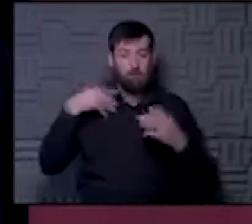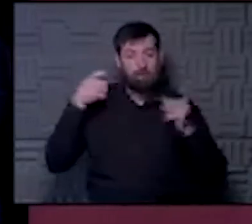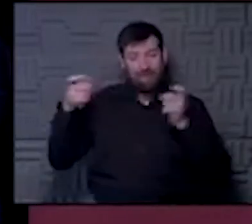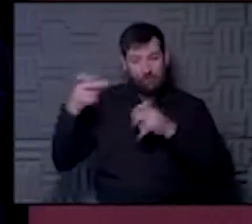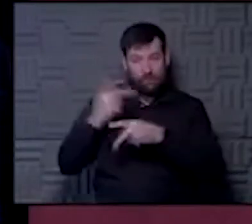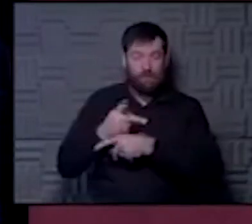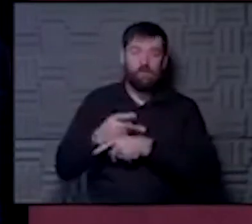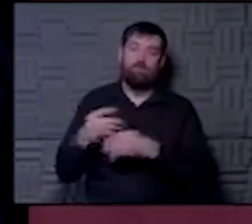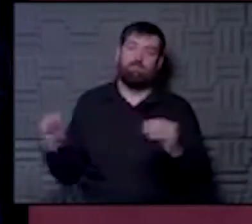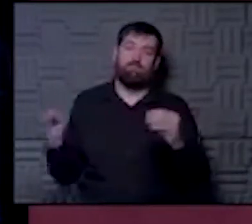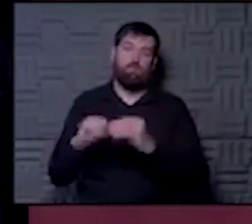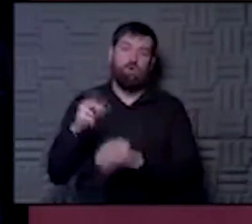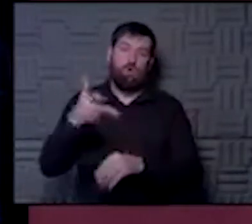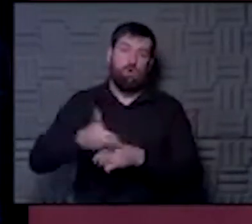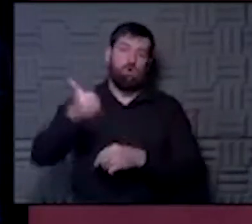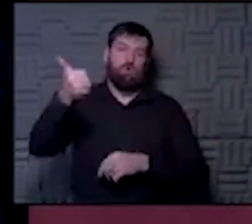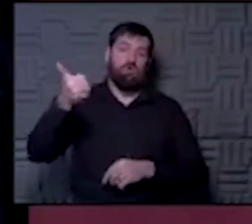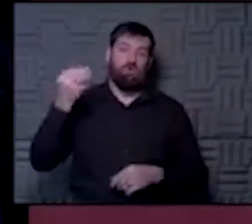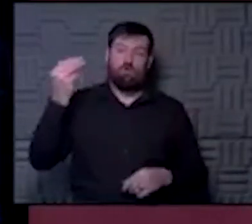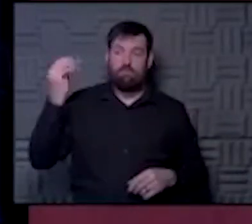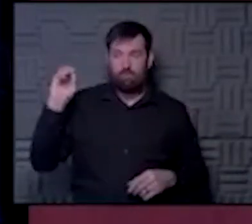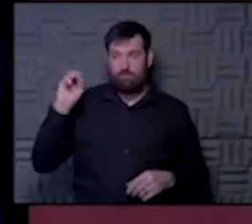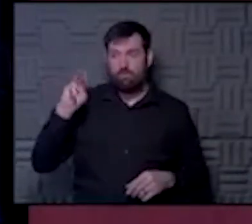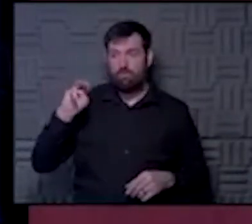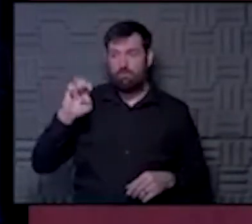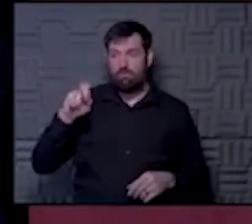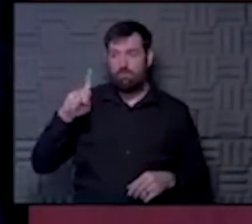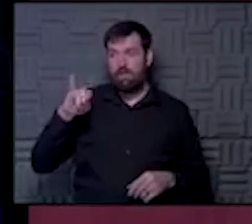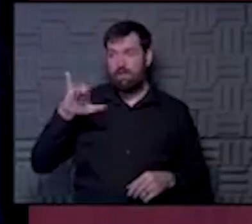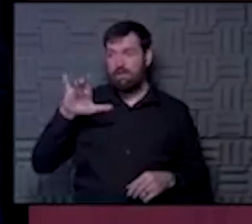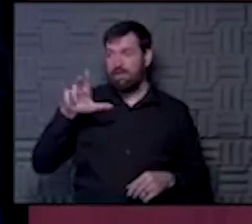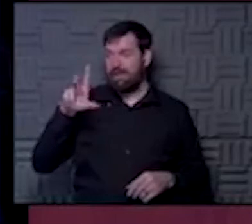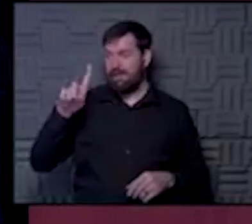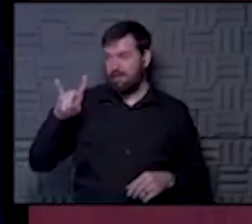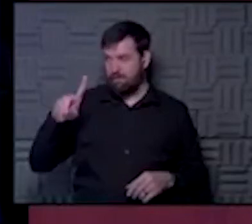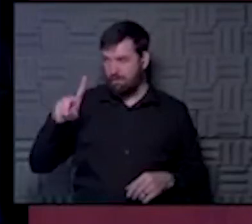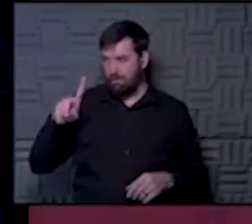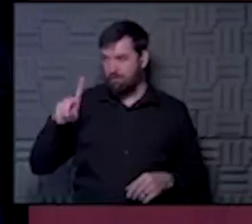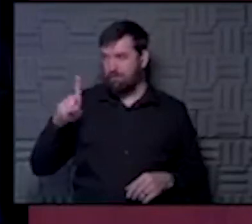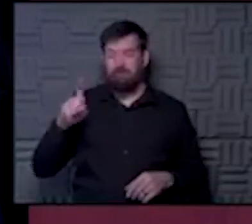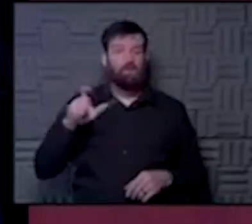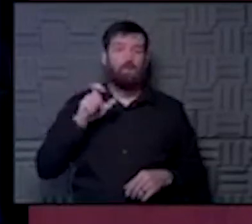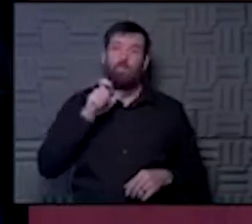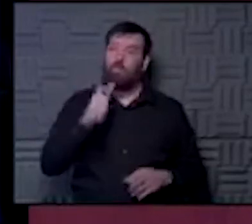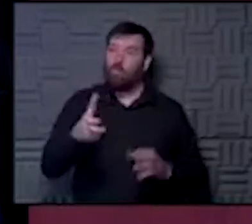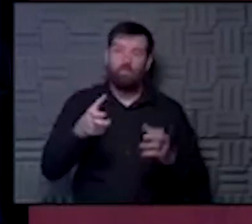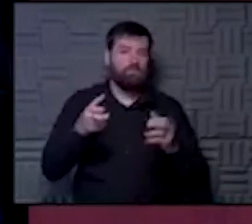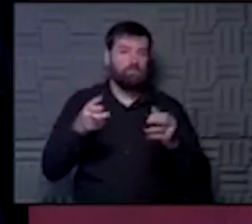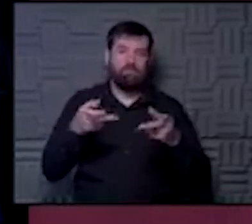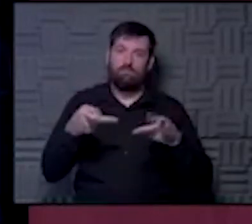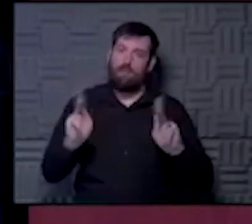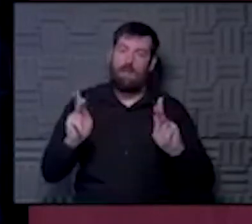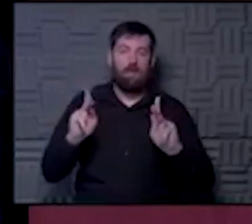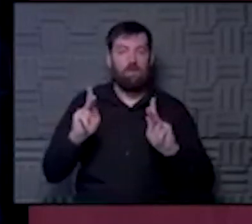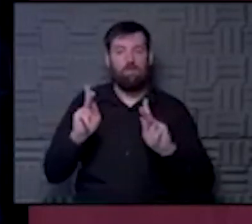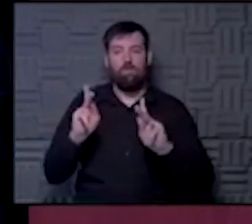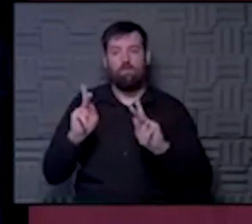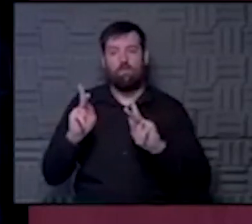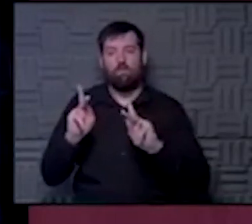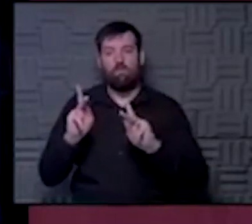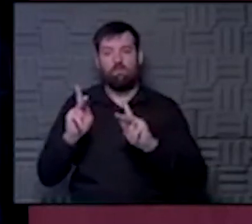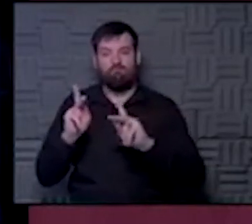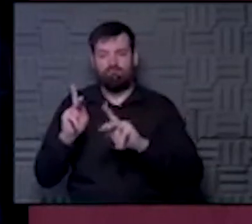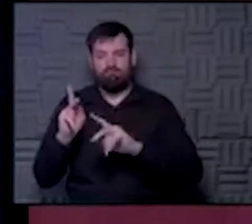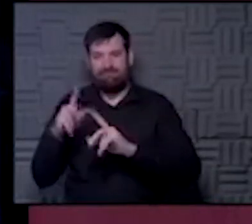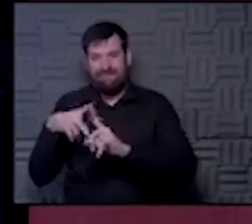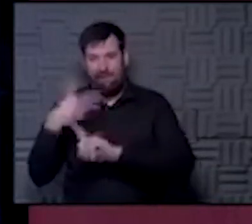can be harder, because Missouri Medicaid the managed Missouri Medicaid program will not allow you to go seek care outside of